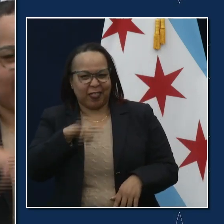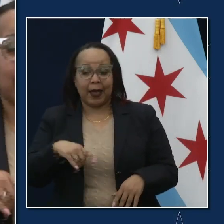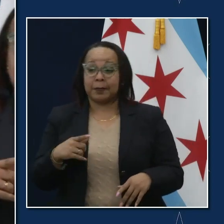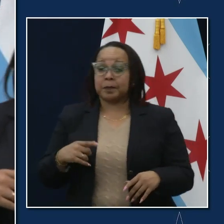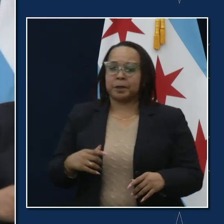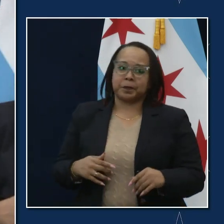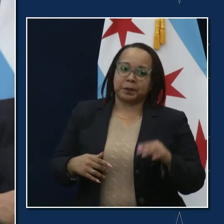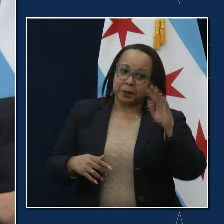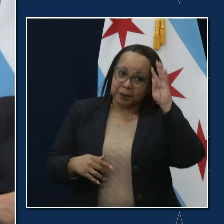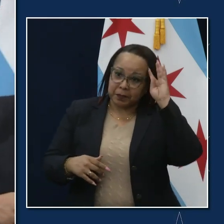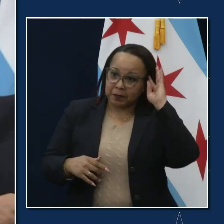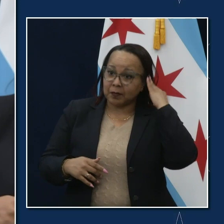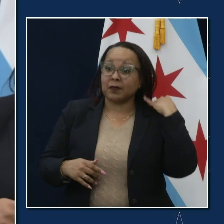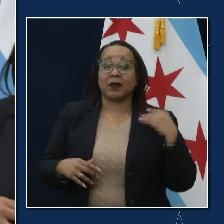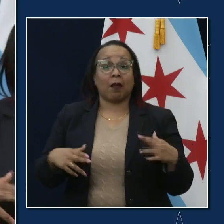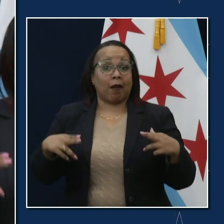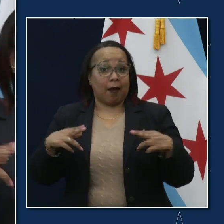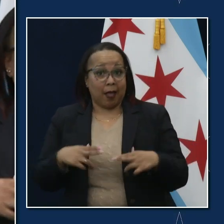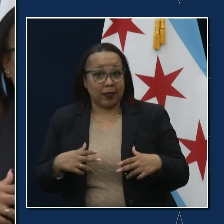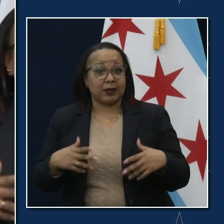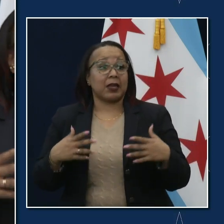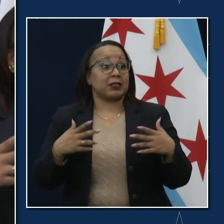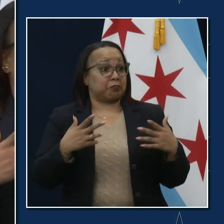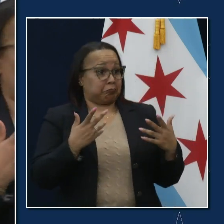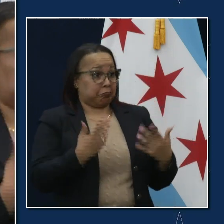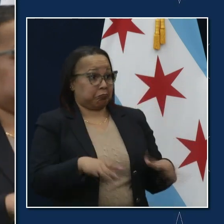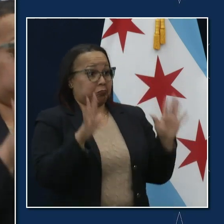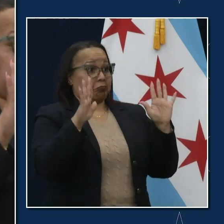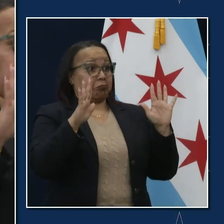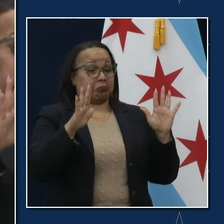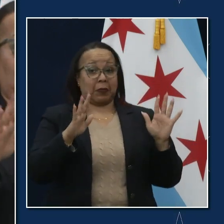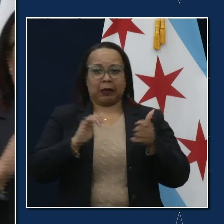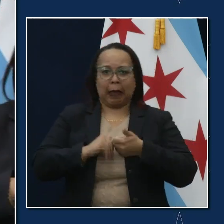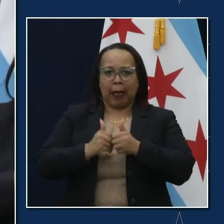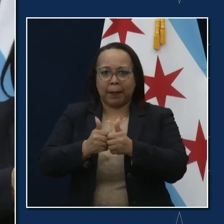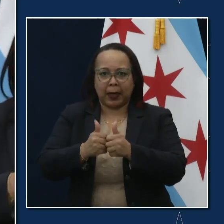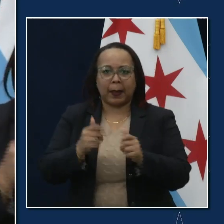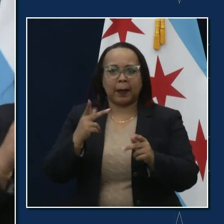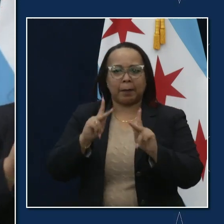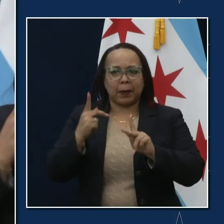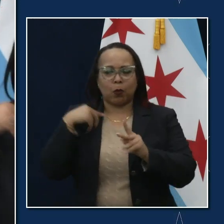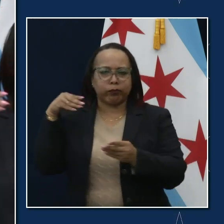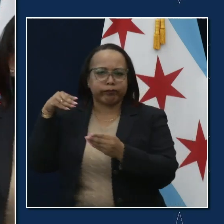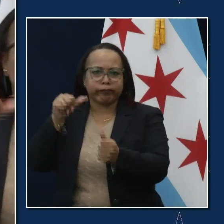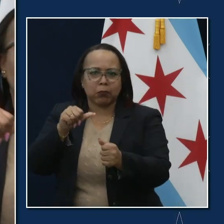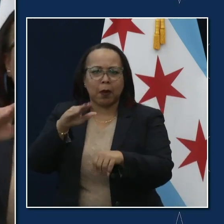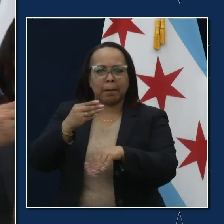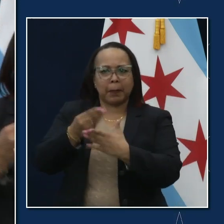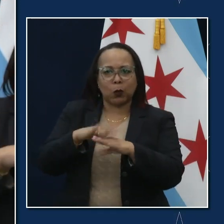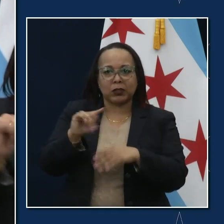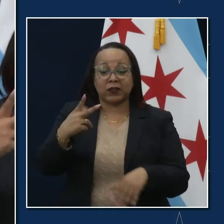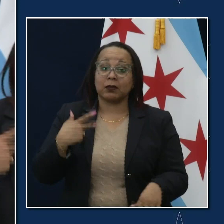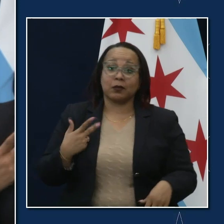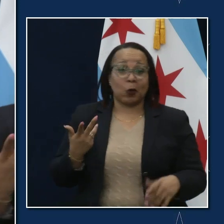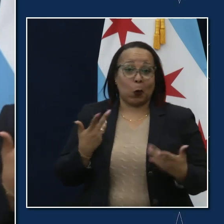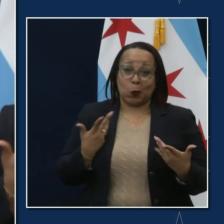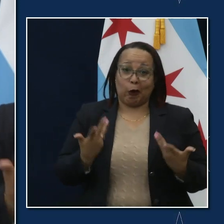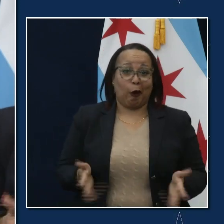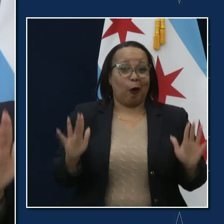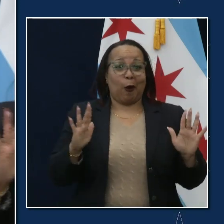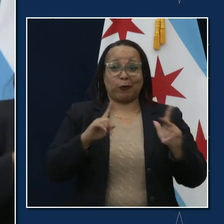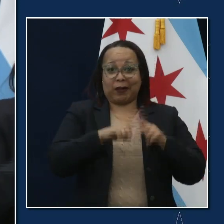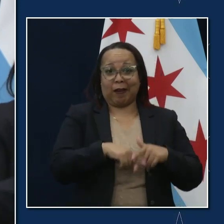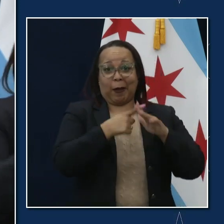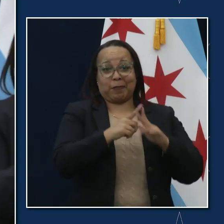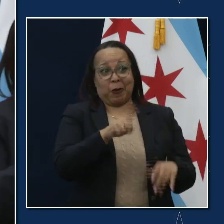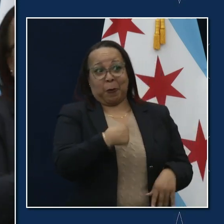After the holidays get over, this campaign is going to kick up. Yeah. People are going to start spending money on TV. Well, we already are up. But You're